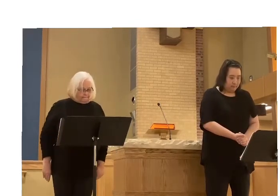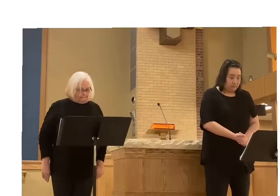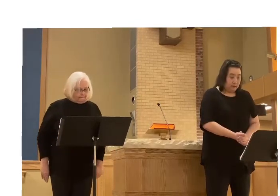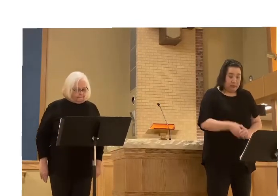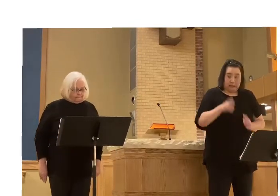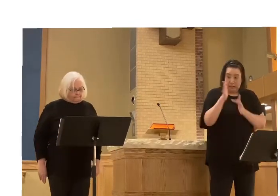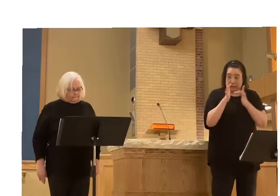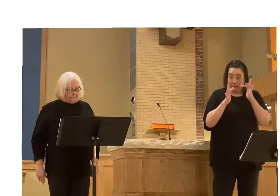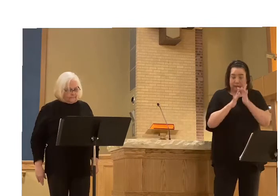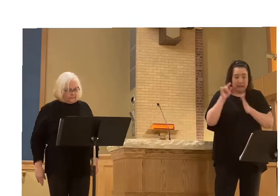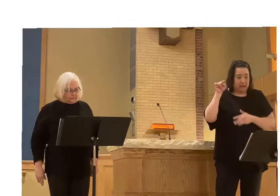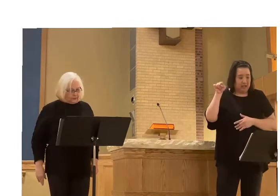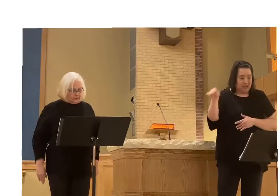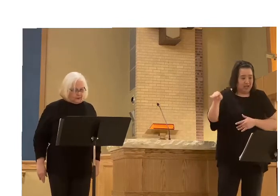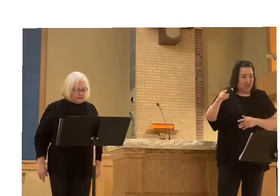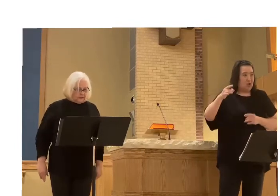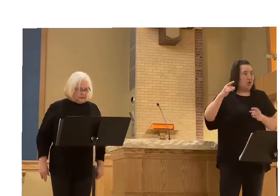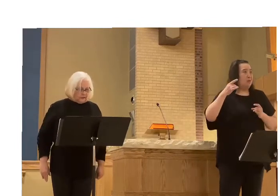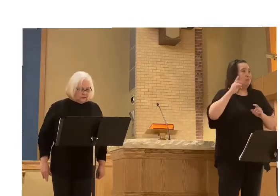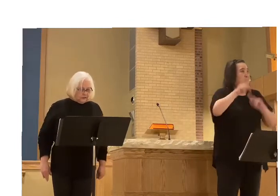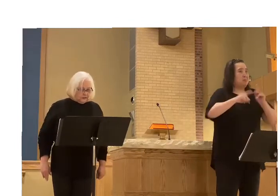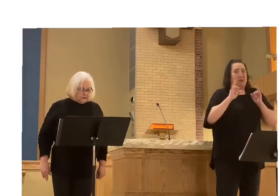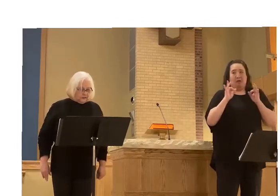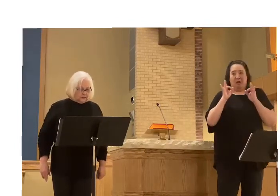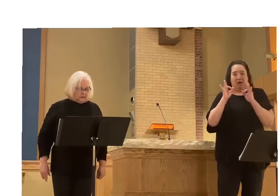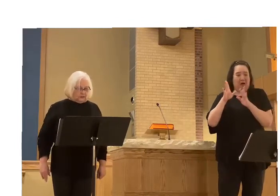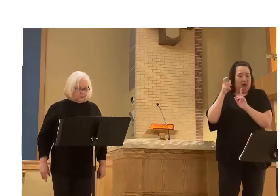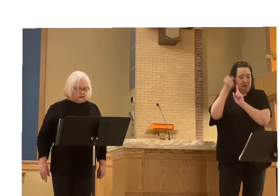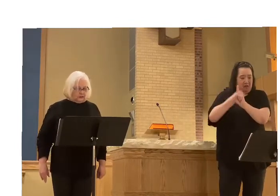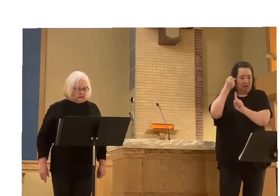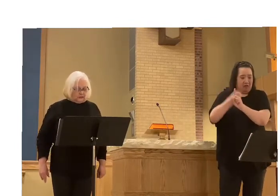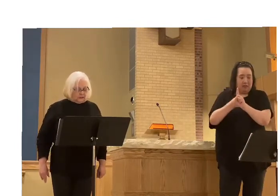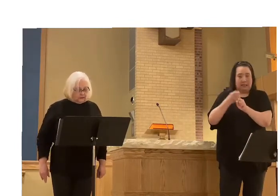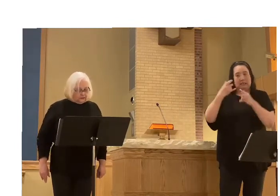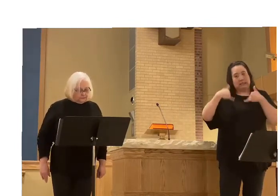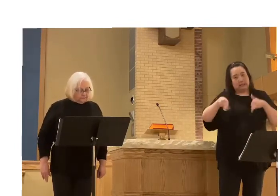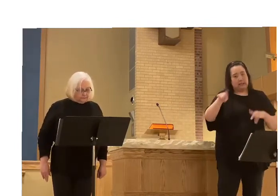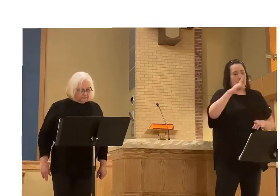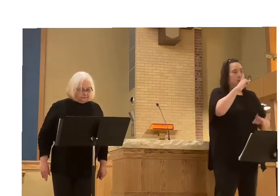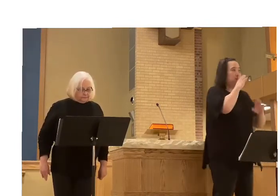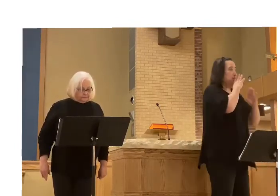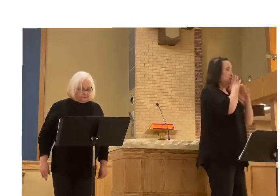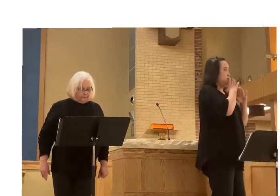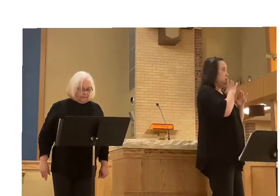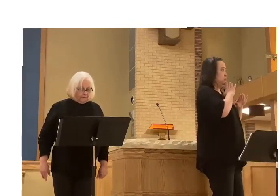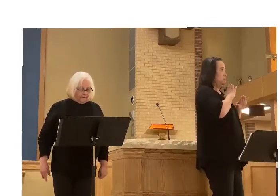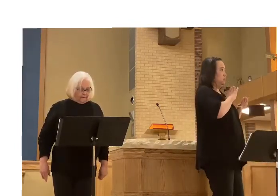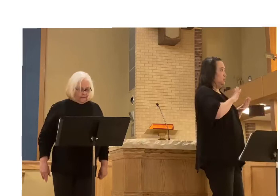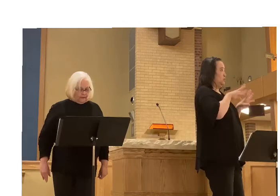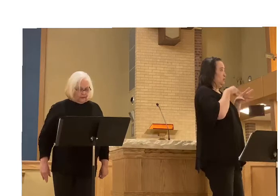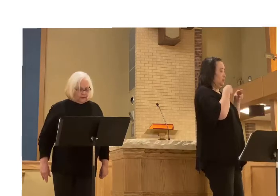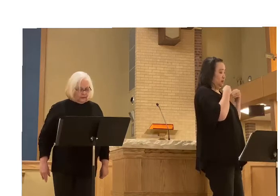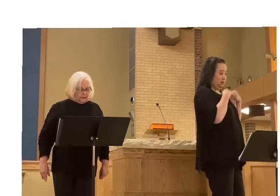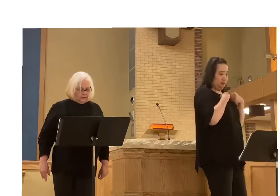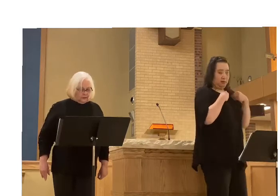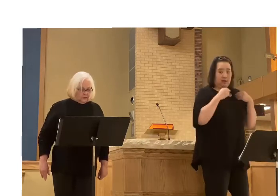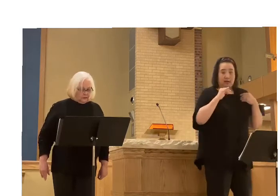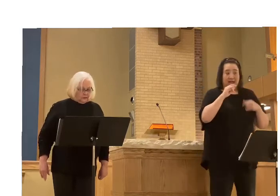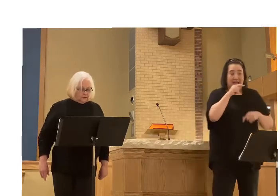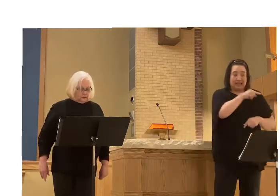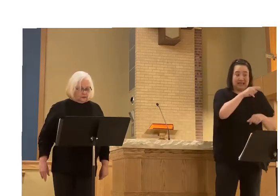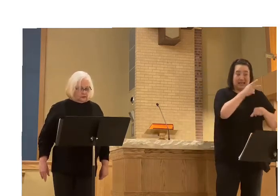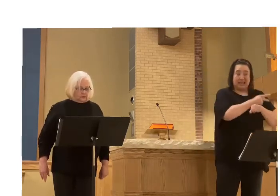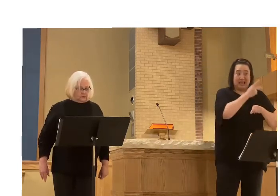Though he was harshly treated, he submitted and opened not his mouth. Like a lamb led to the